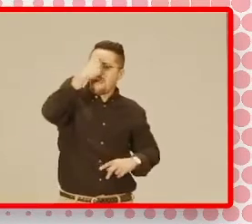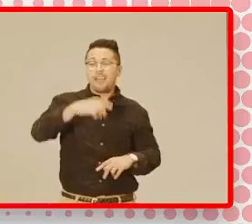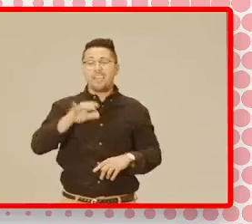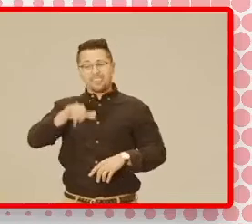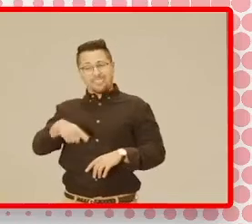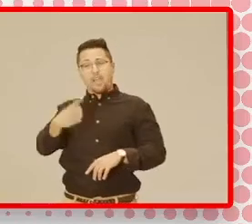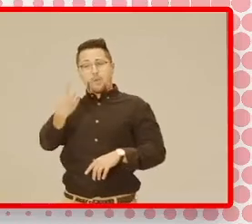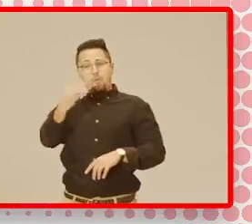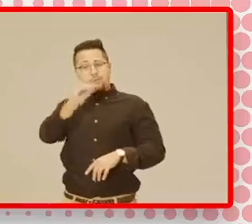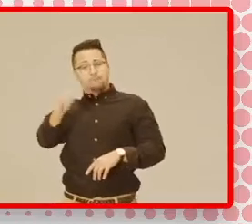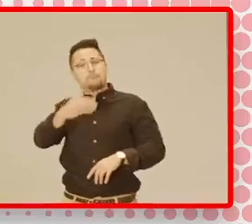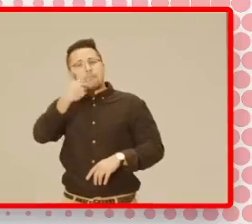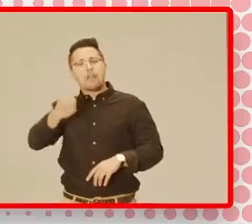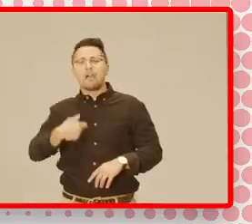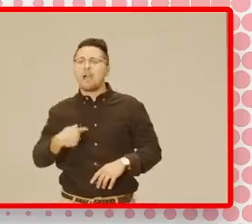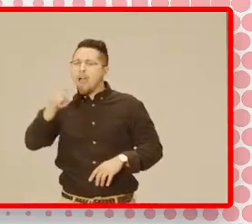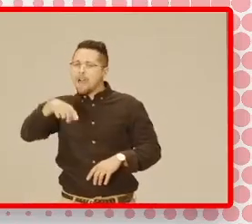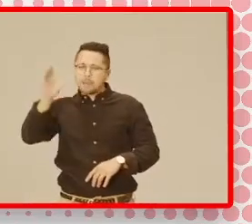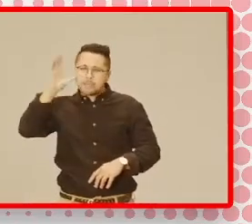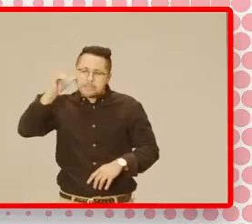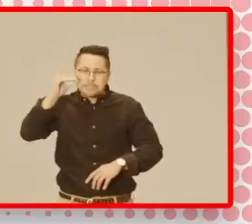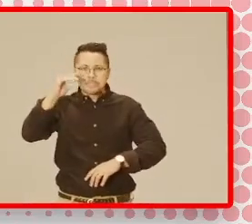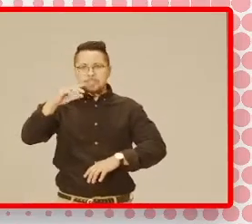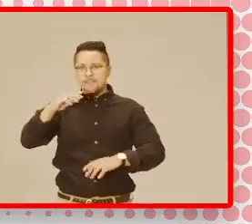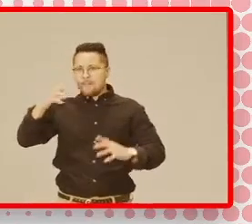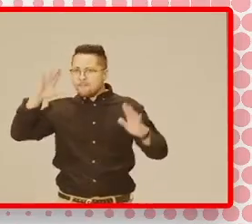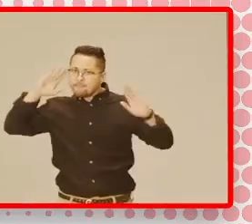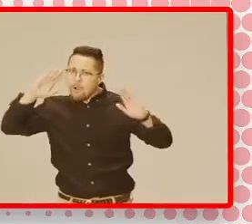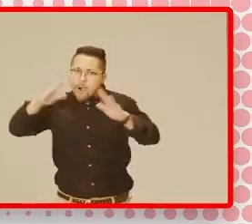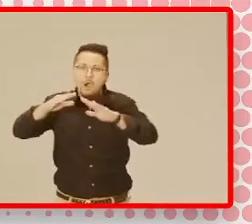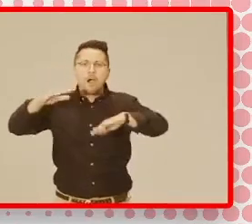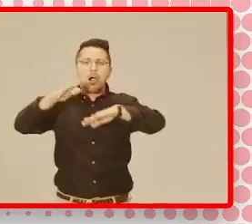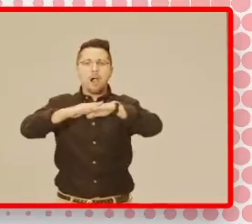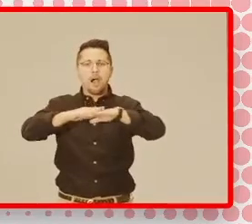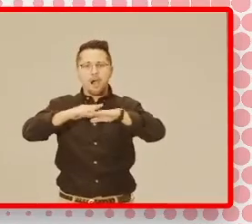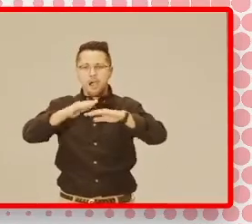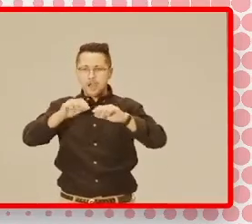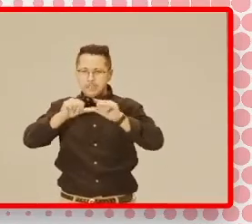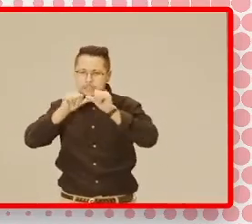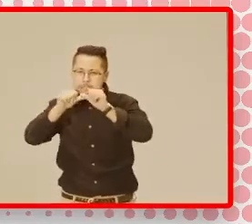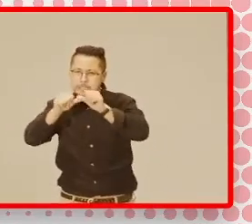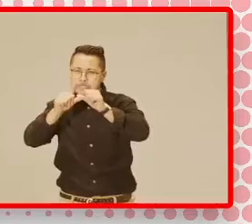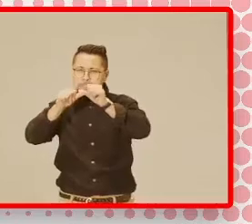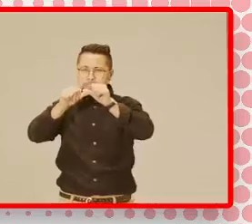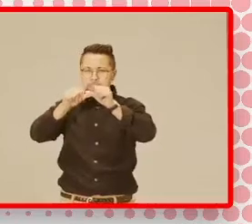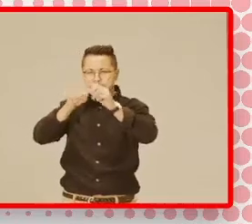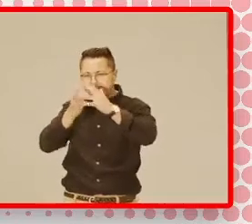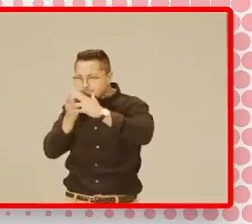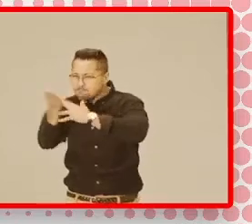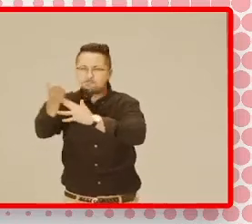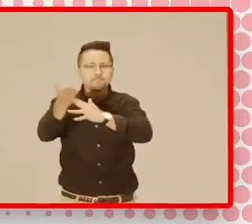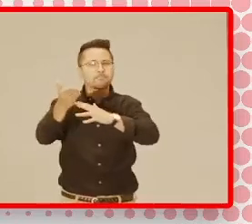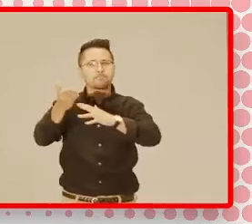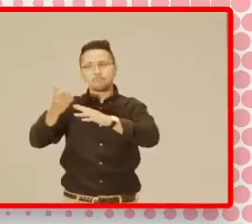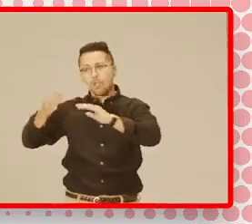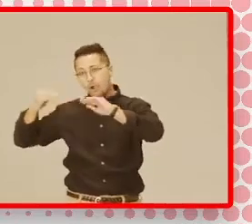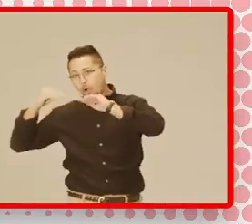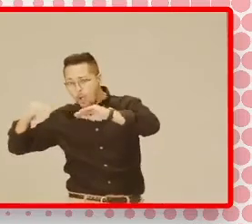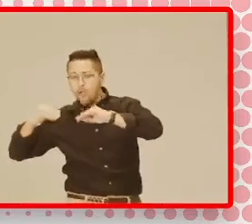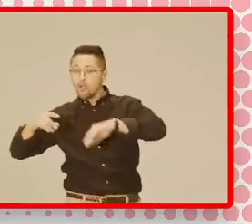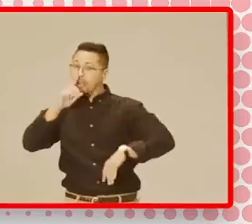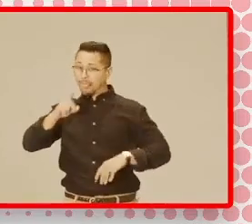requires a fierce focus on execution and coaching. It requires individuals to work